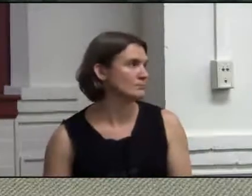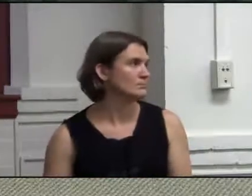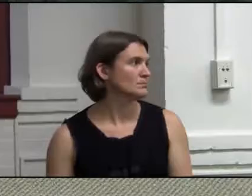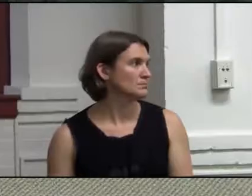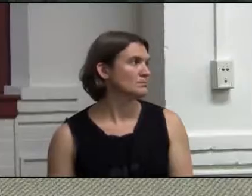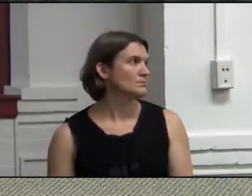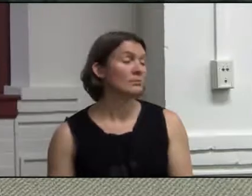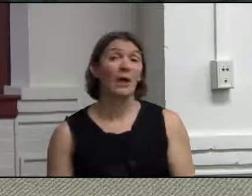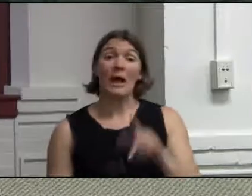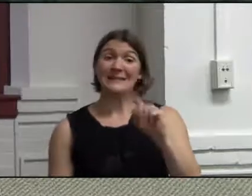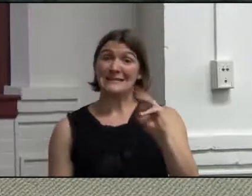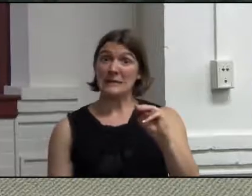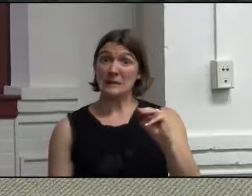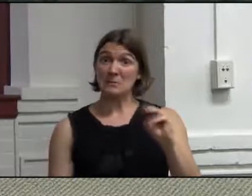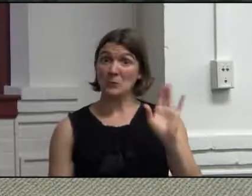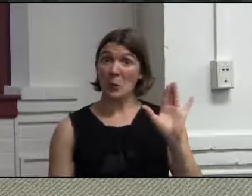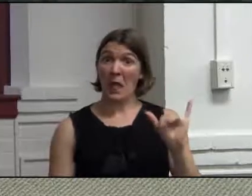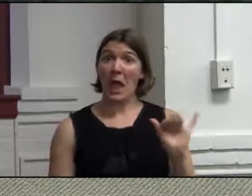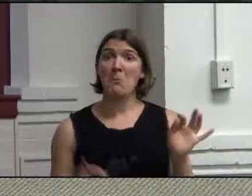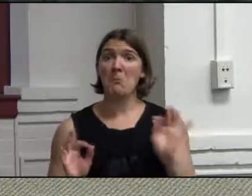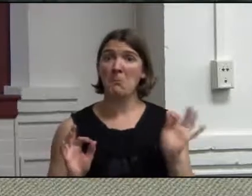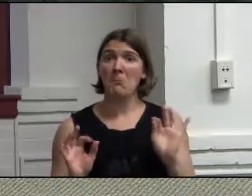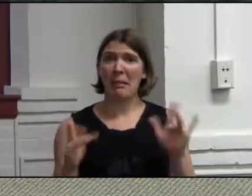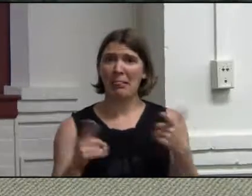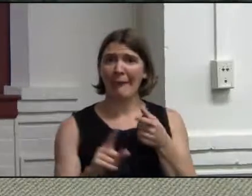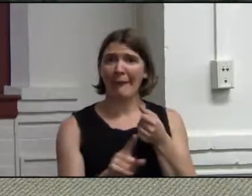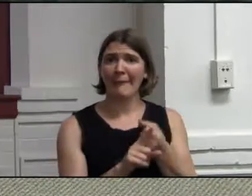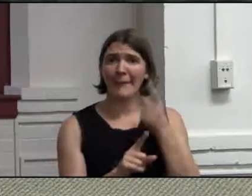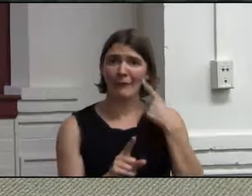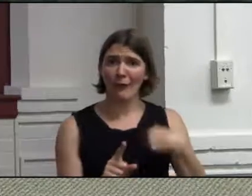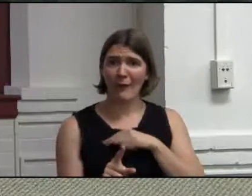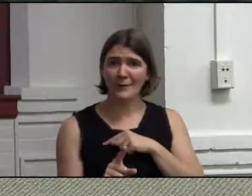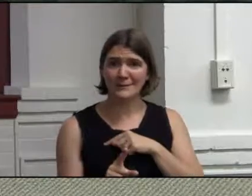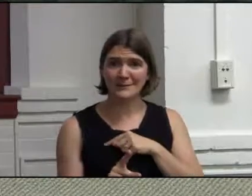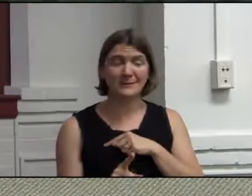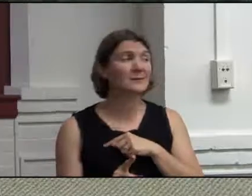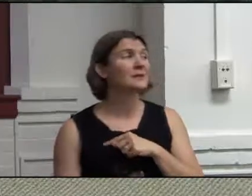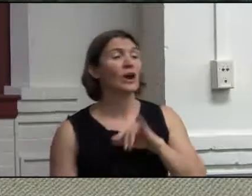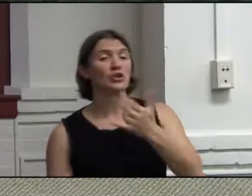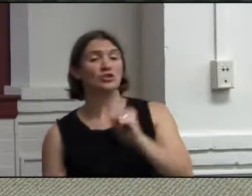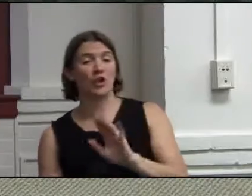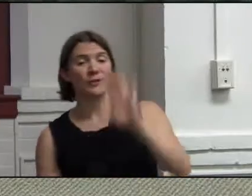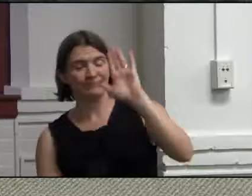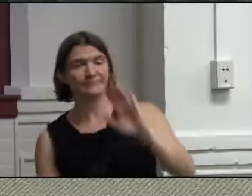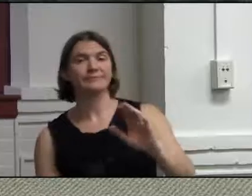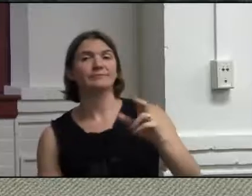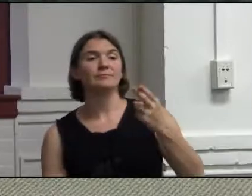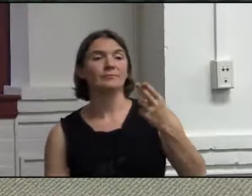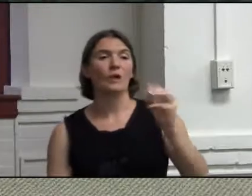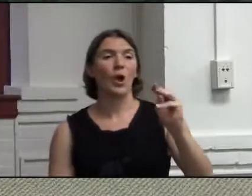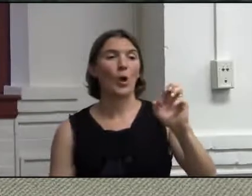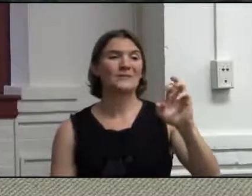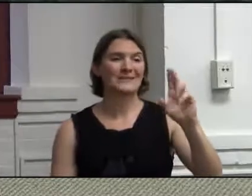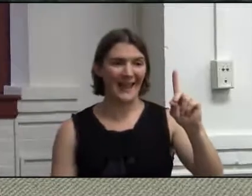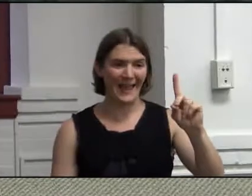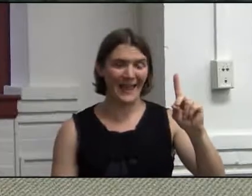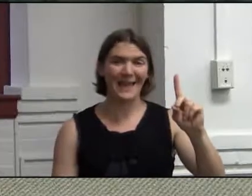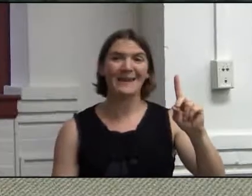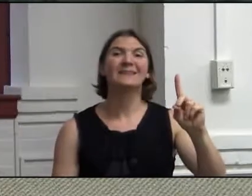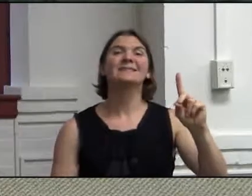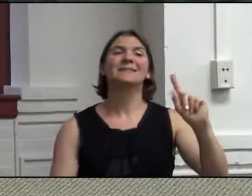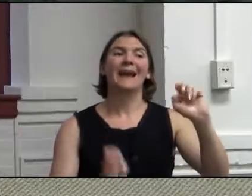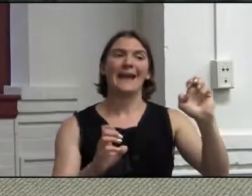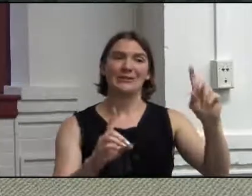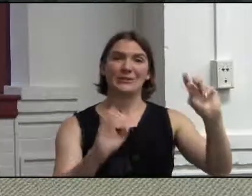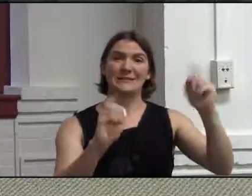So that hasn't impacted that much. The homestead, as Peter said, has gone down, so that helps